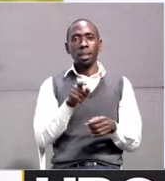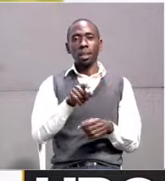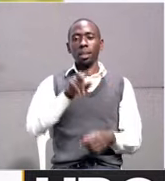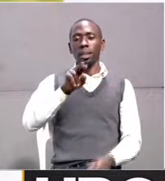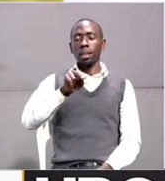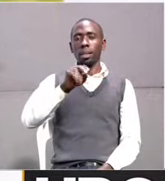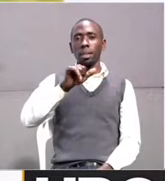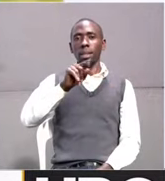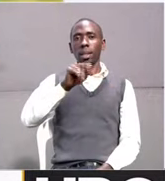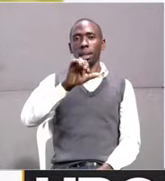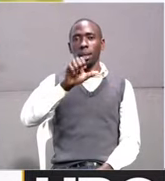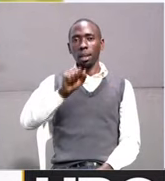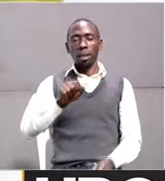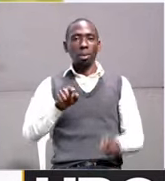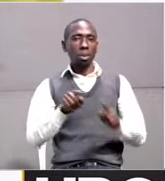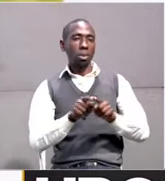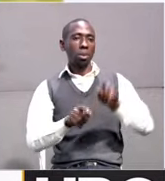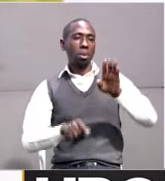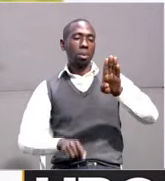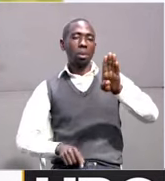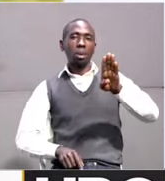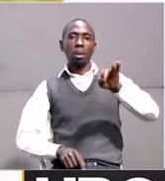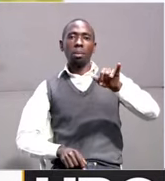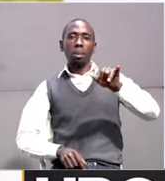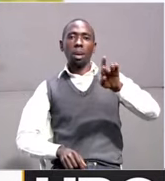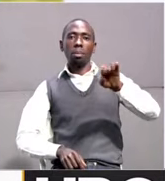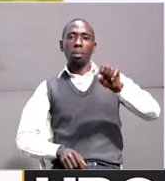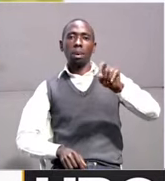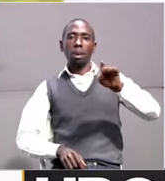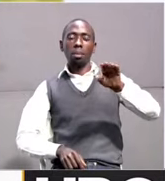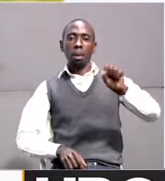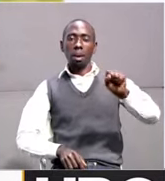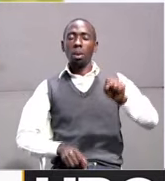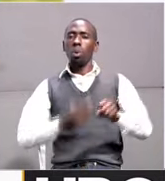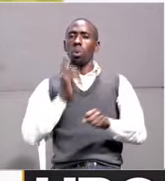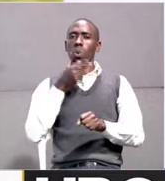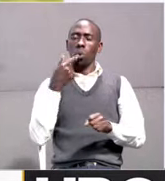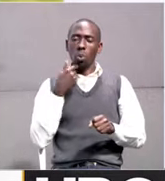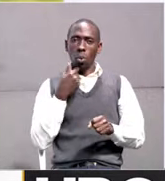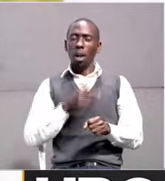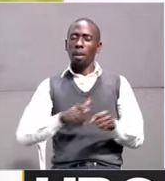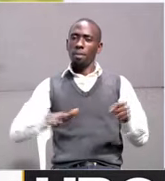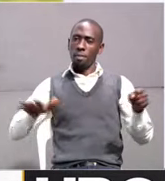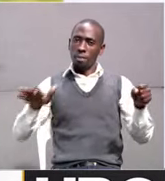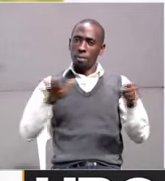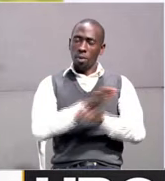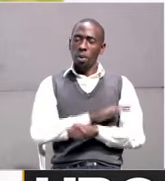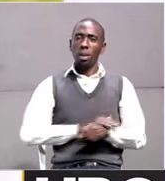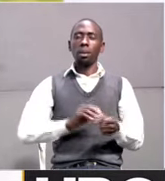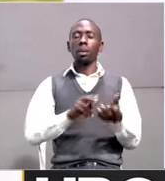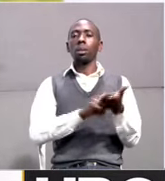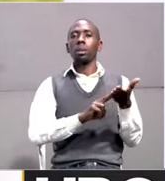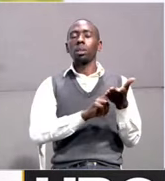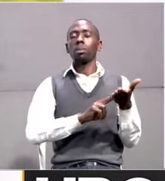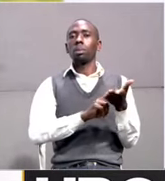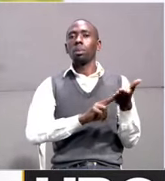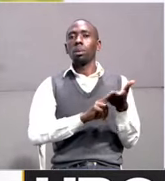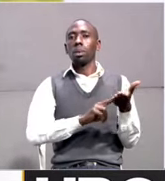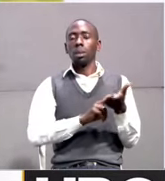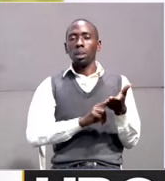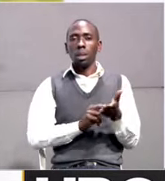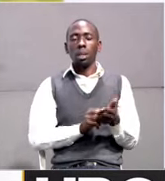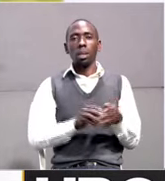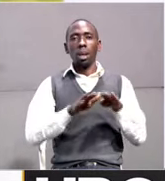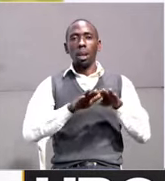Nyakana and Biamkama, who are fully exploiting the